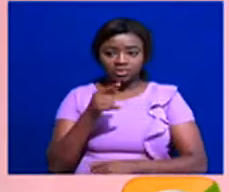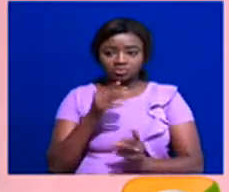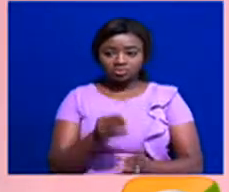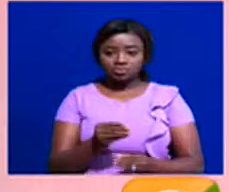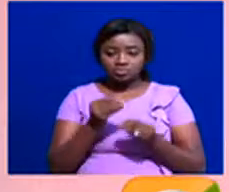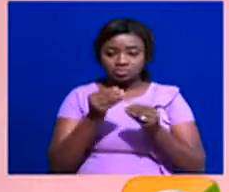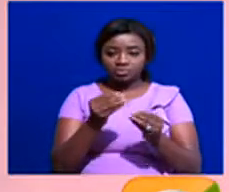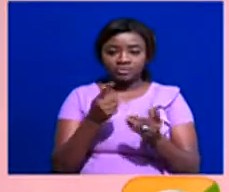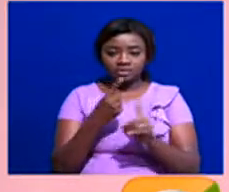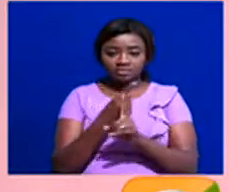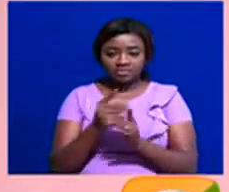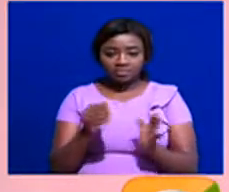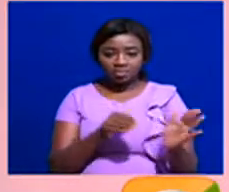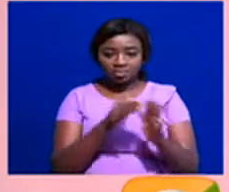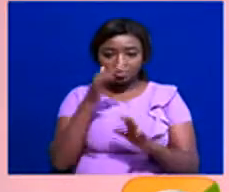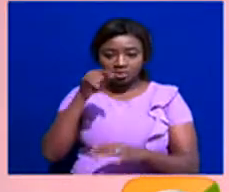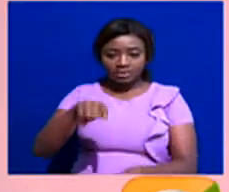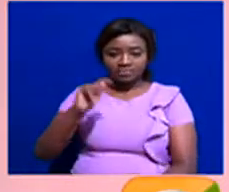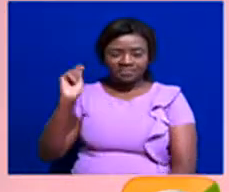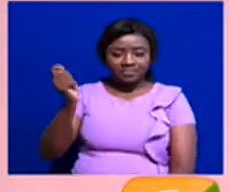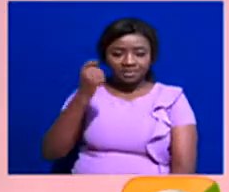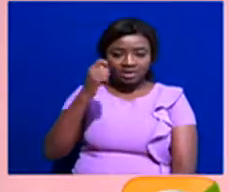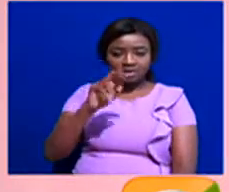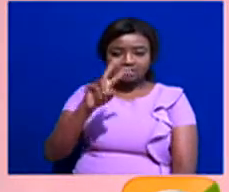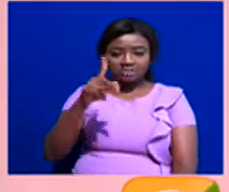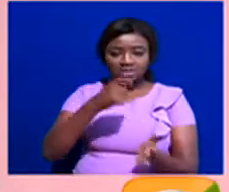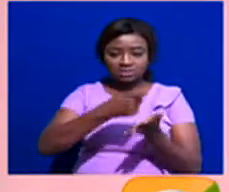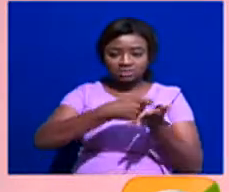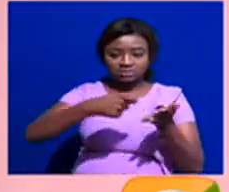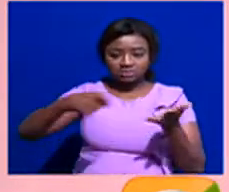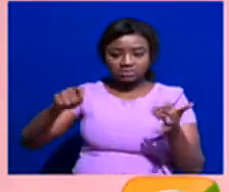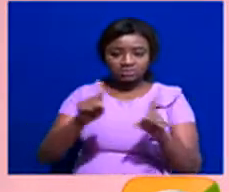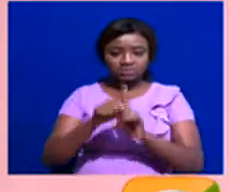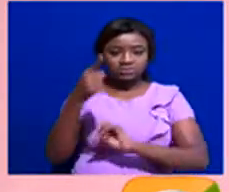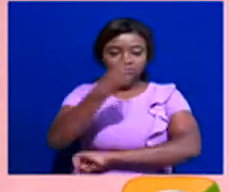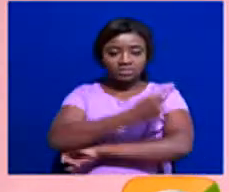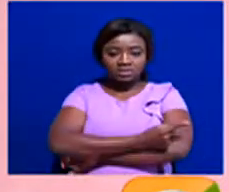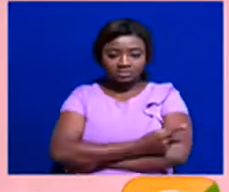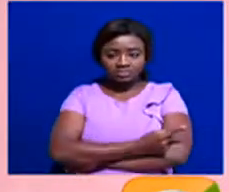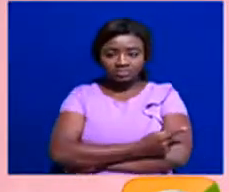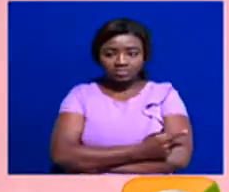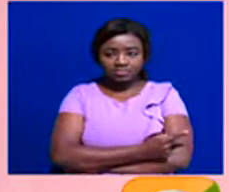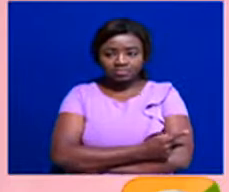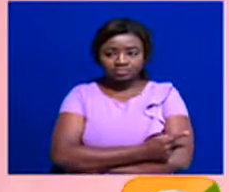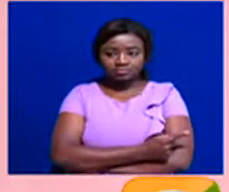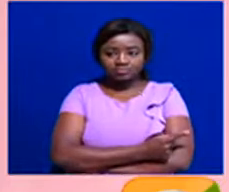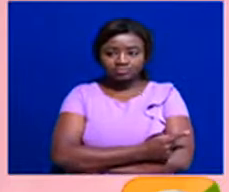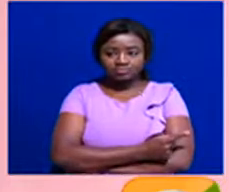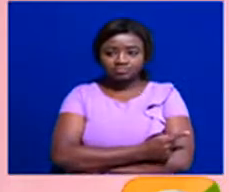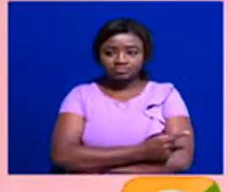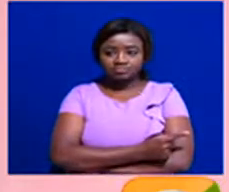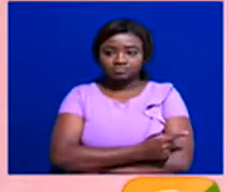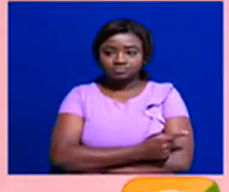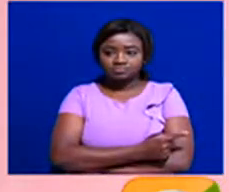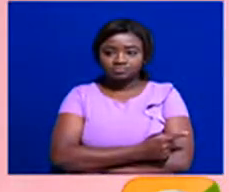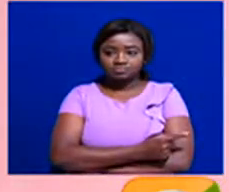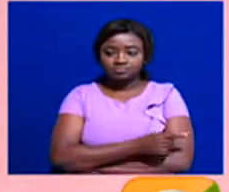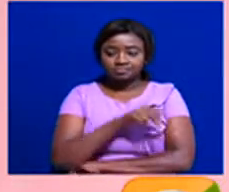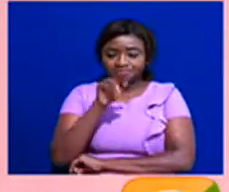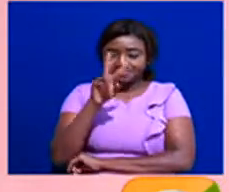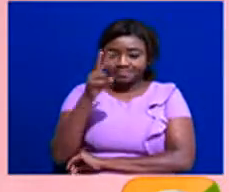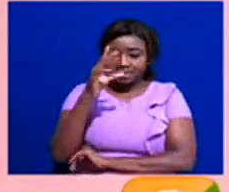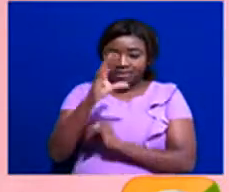provisions. So Kenya was the second to sign and ratify on the same day. It was not the second country in the world, but it was the second country